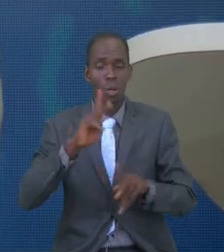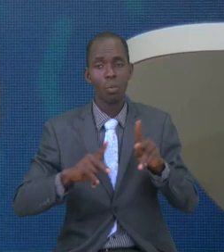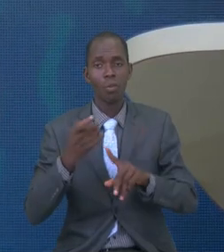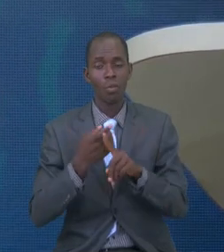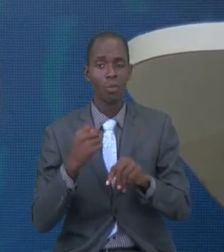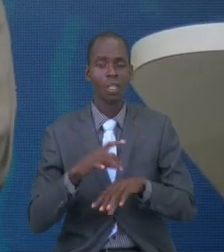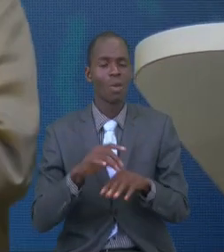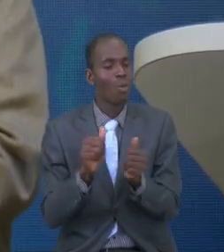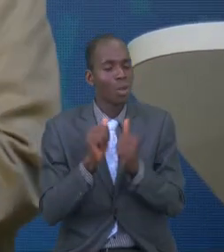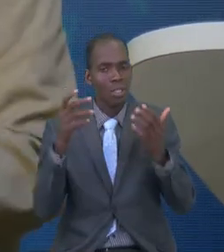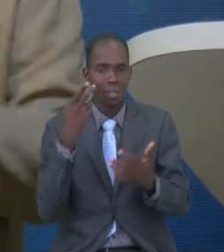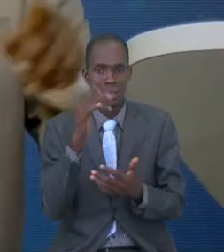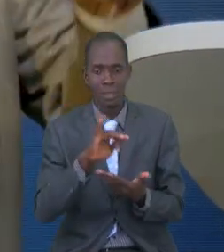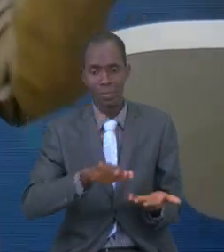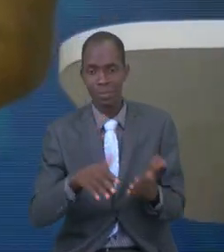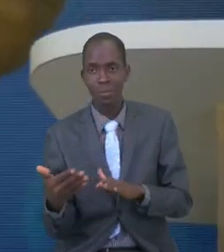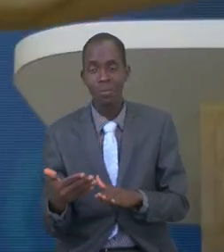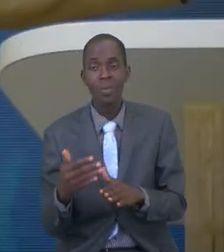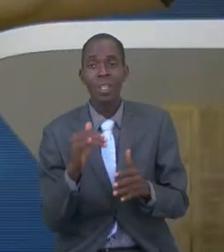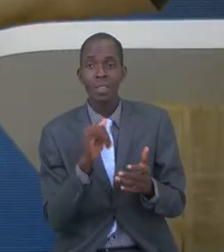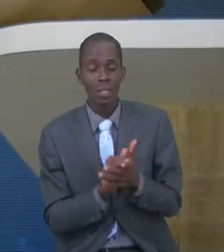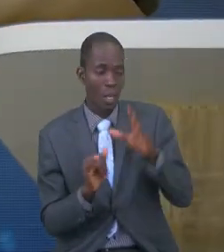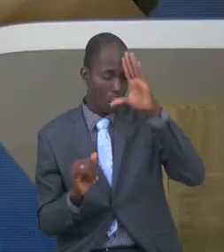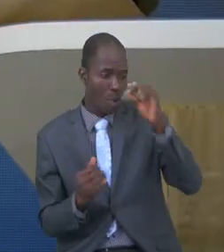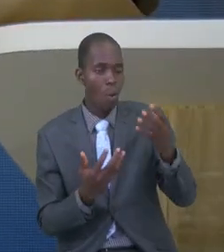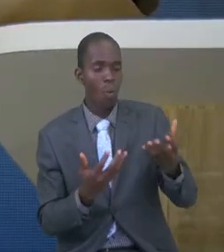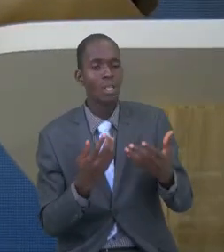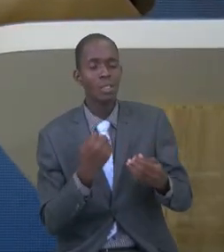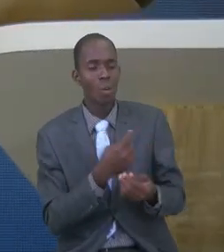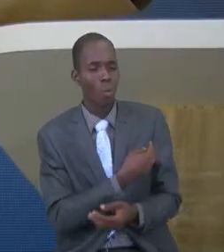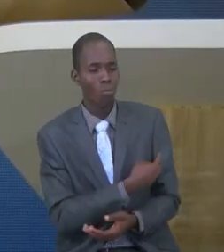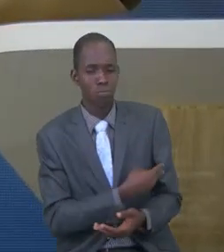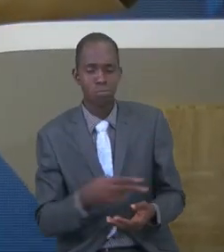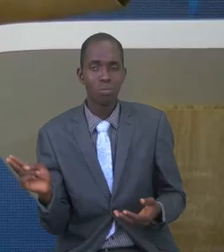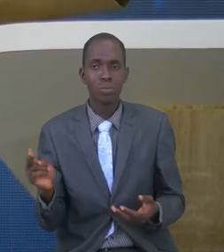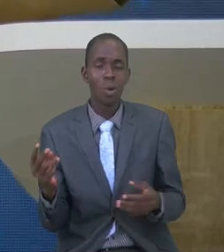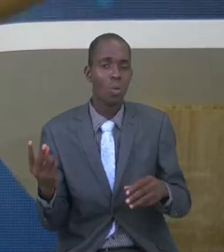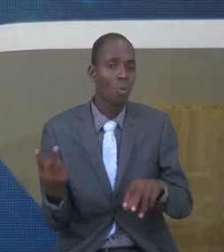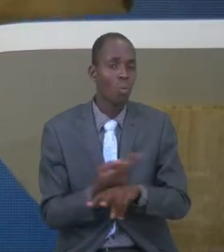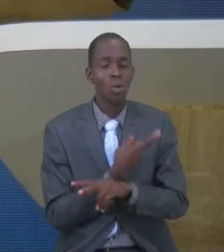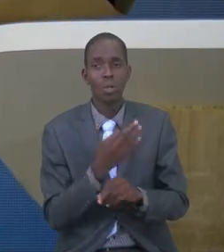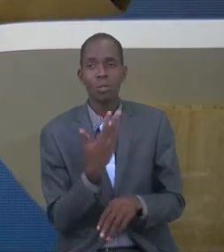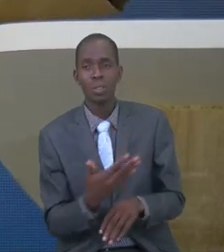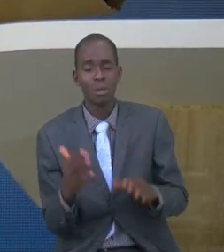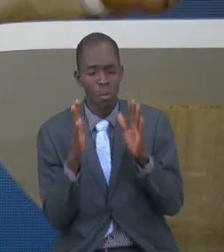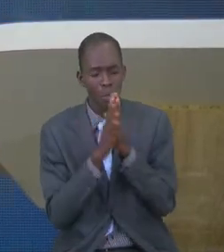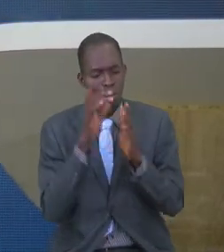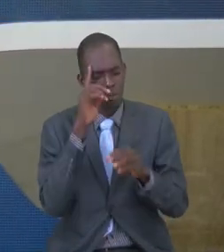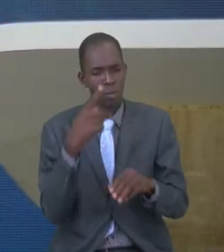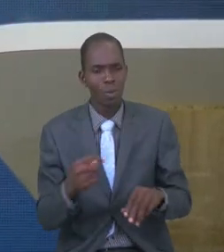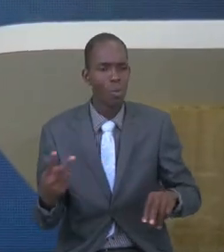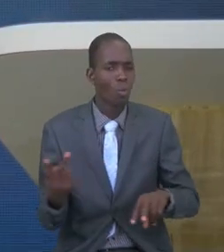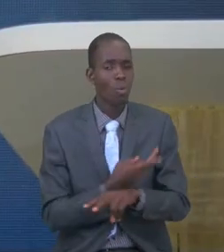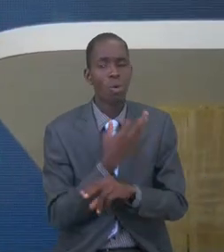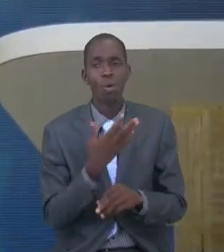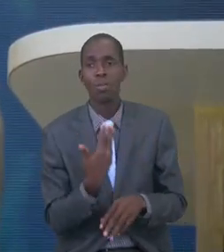without death. He wanted the worst of things. He prayed for the worst of things. And